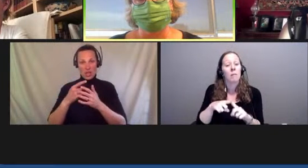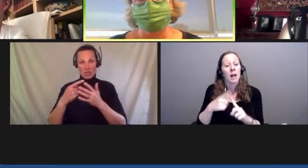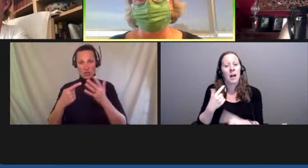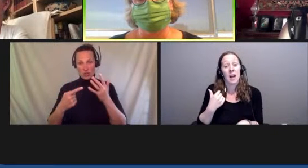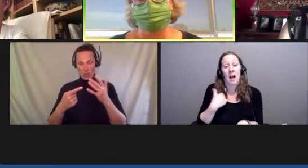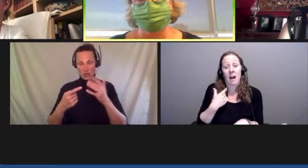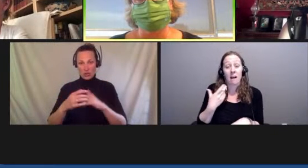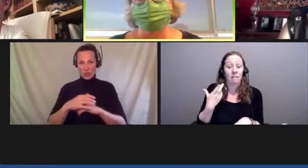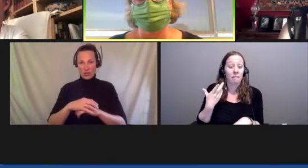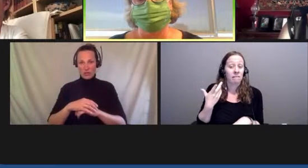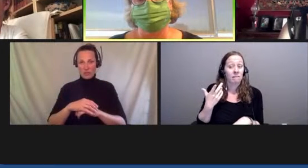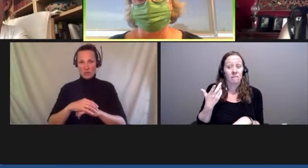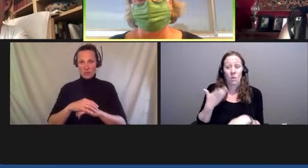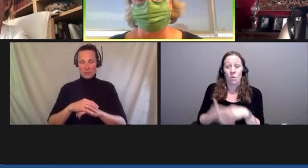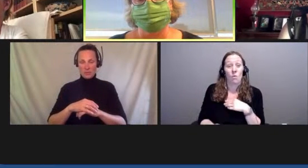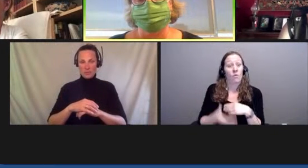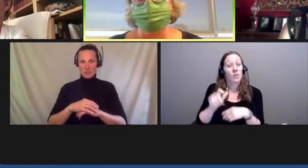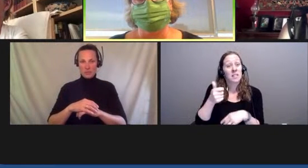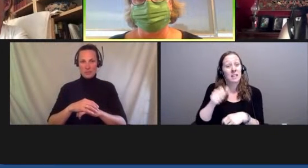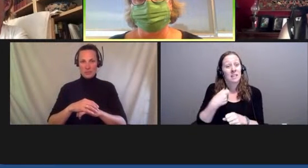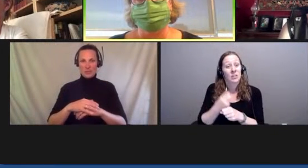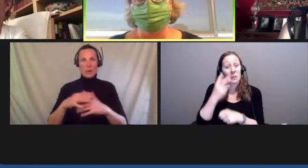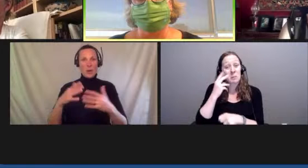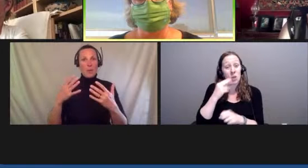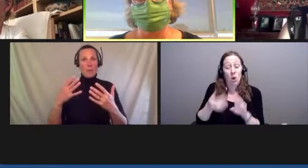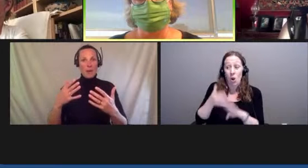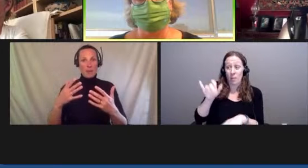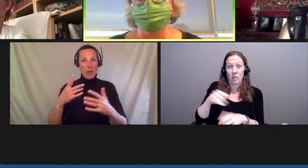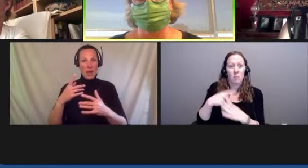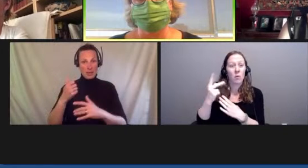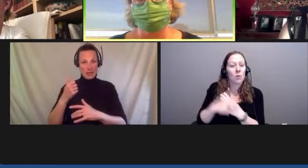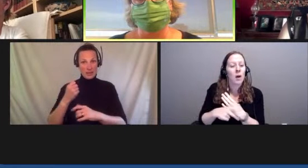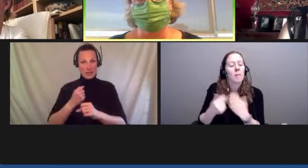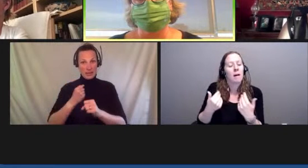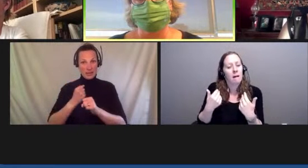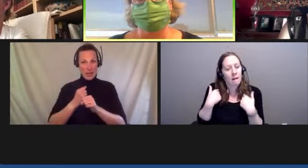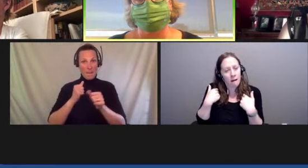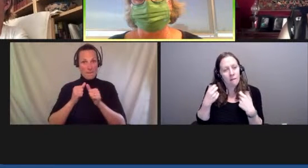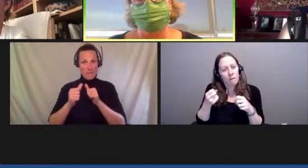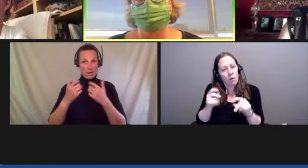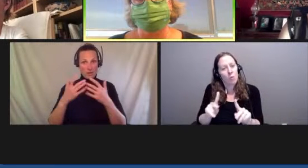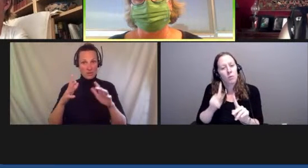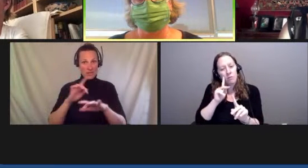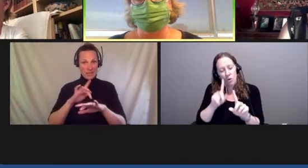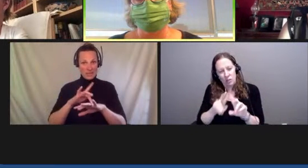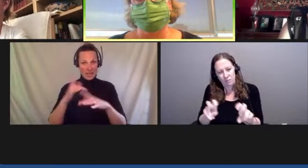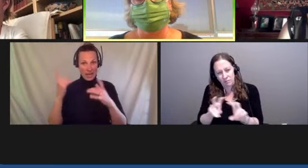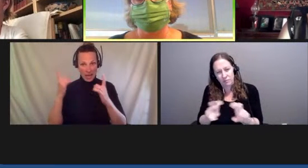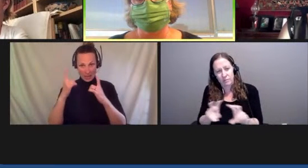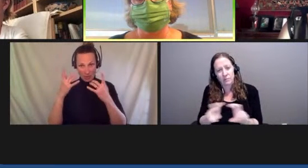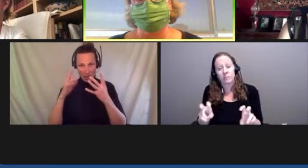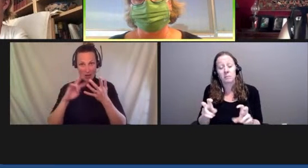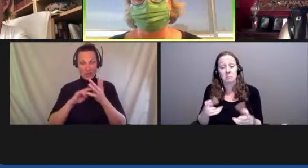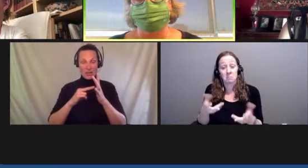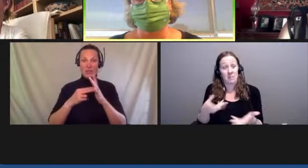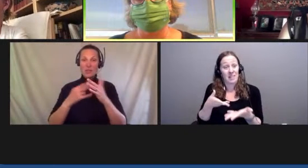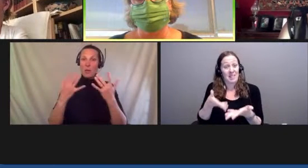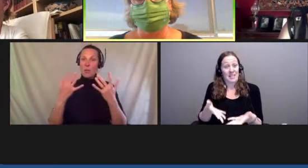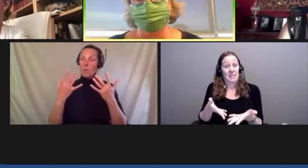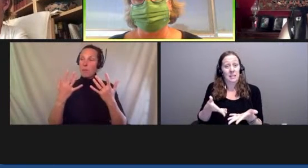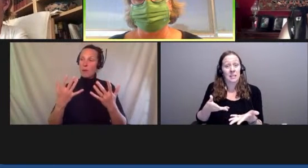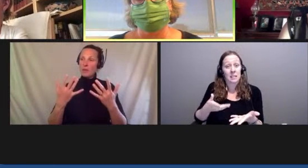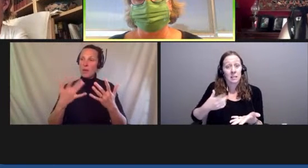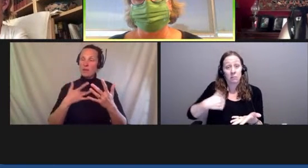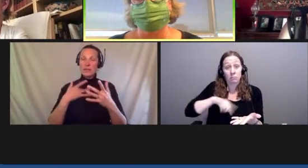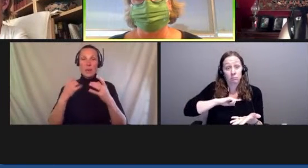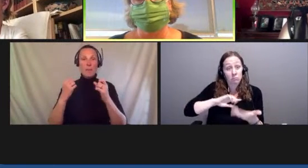of experience operating this program, we do have an opportunity to look at is this something that we as a